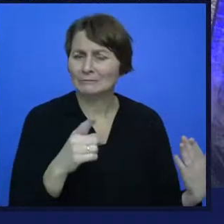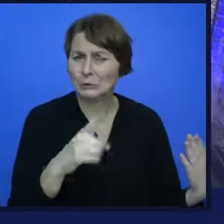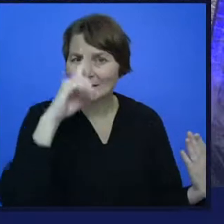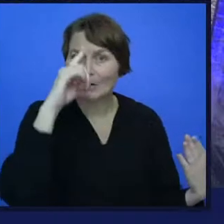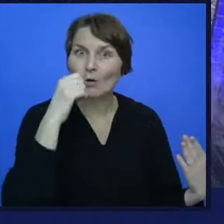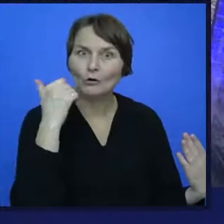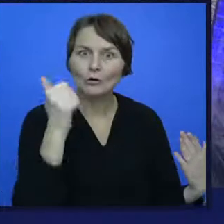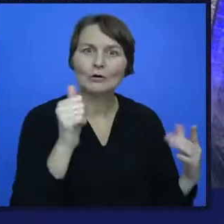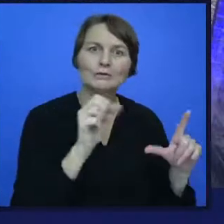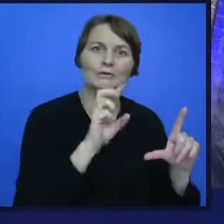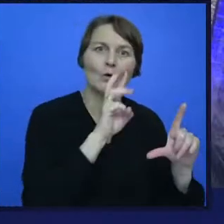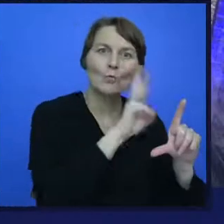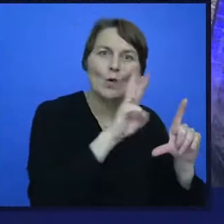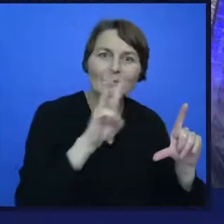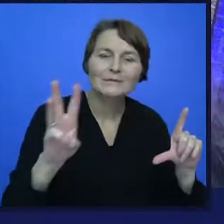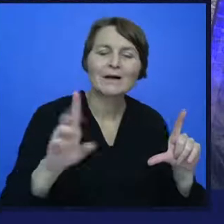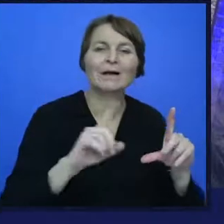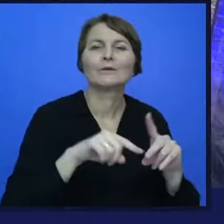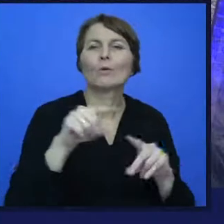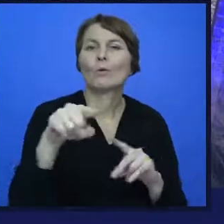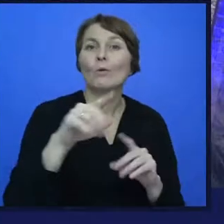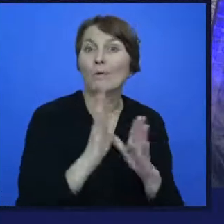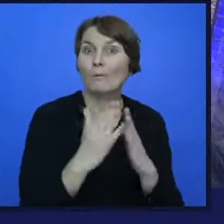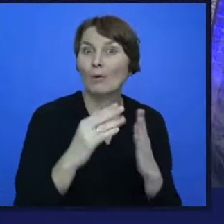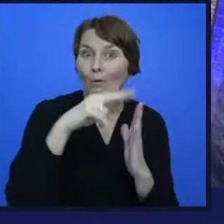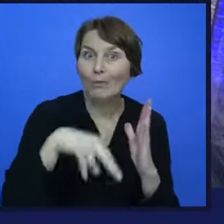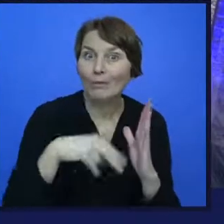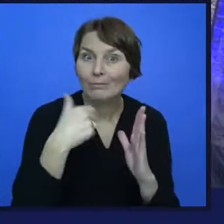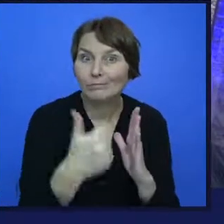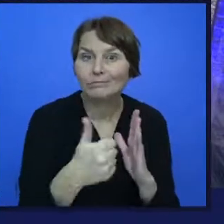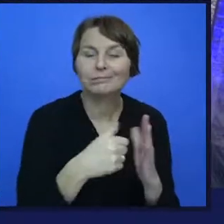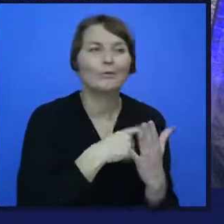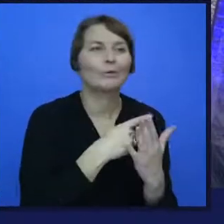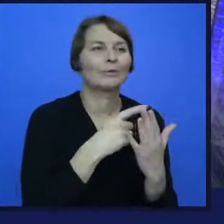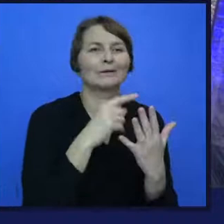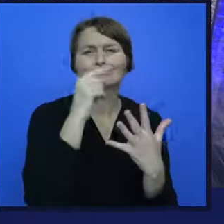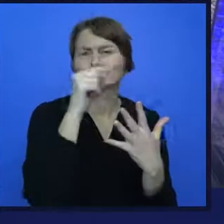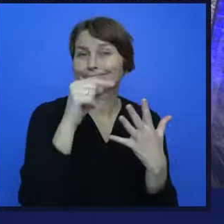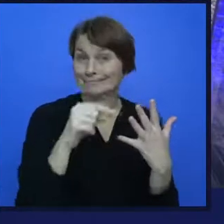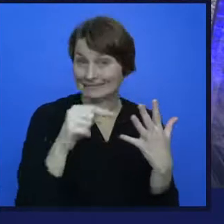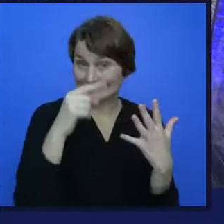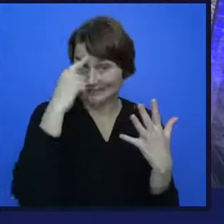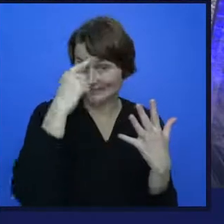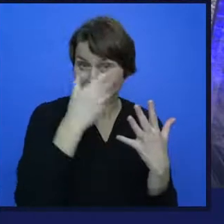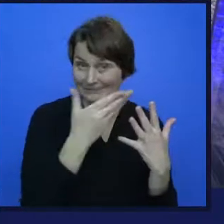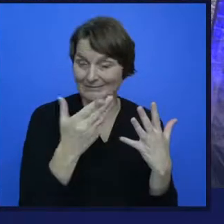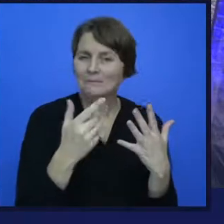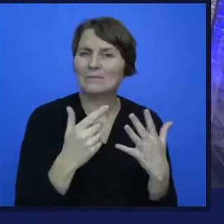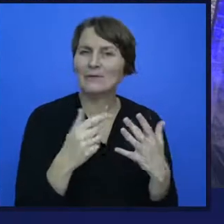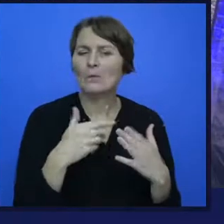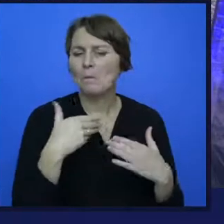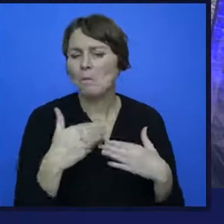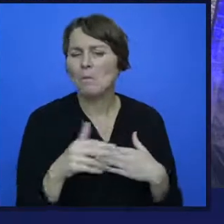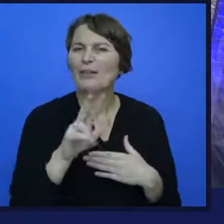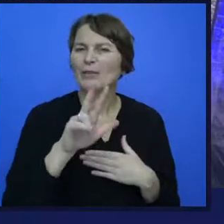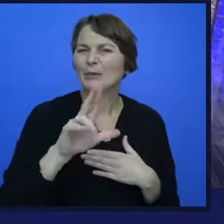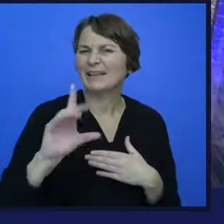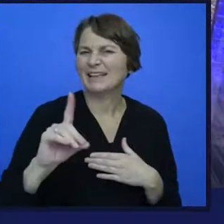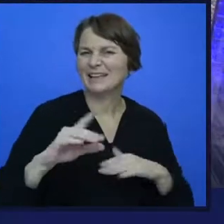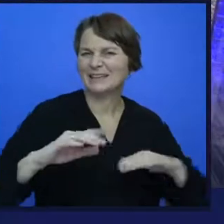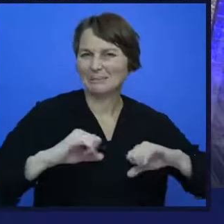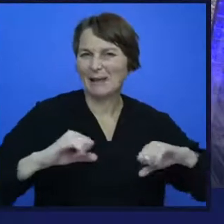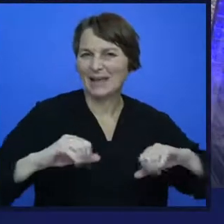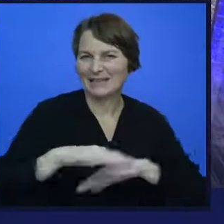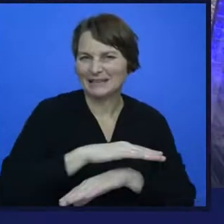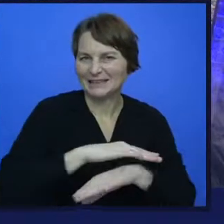or books they can read to learn to either to work in a 3D space using virtual reality and AI and